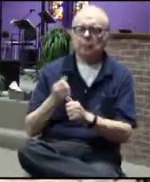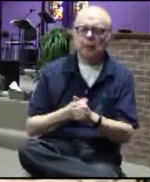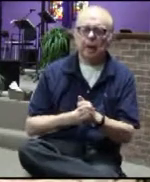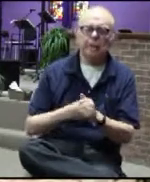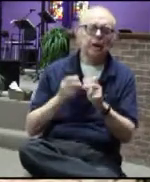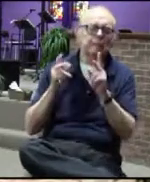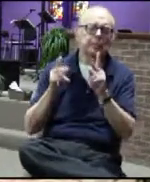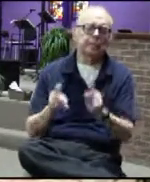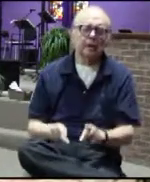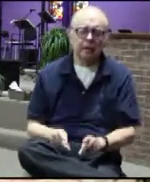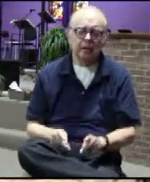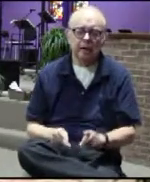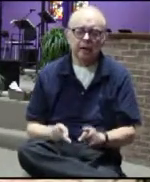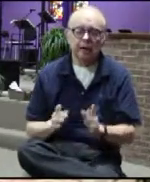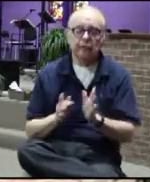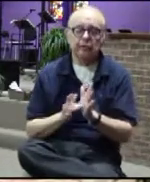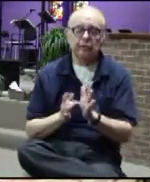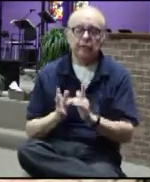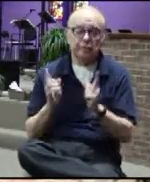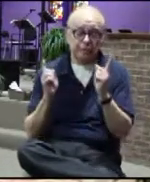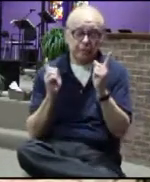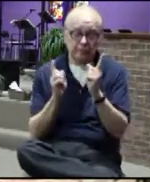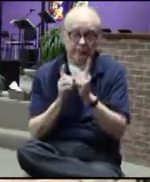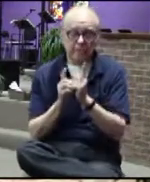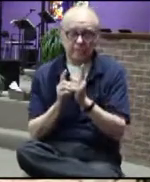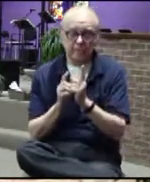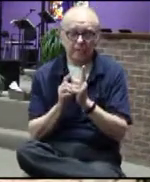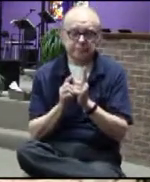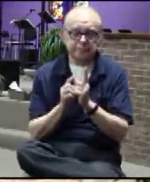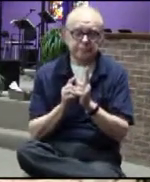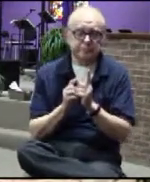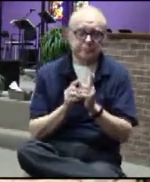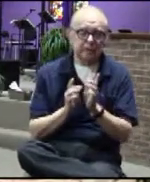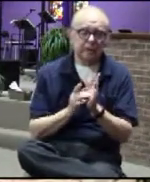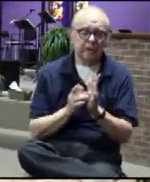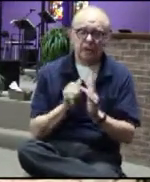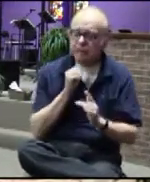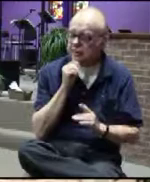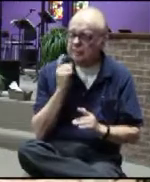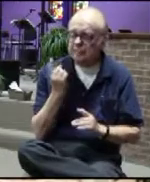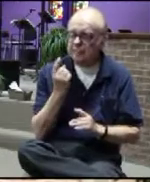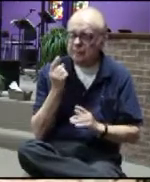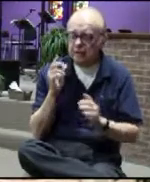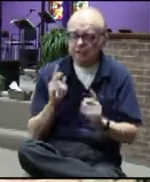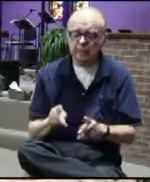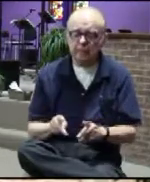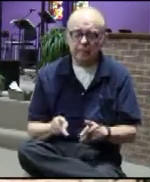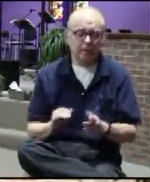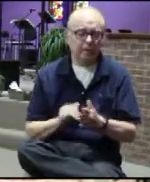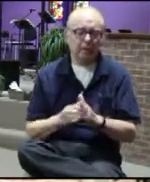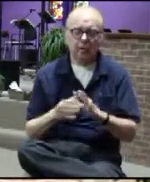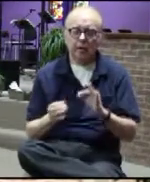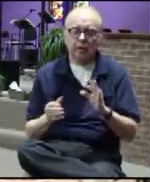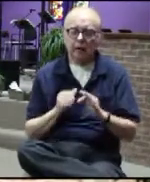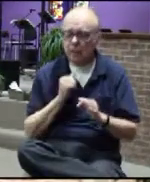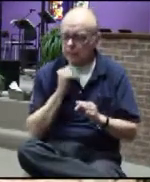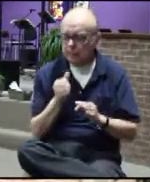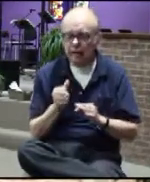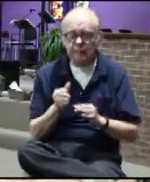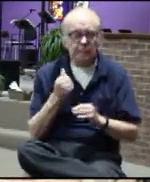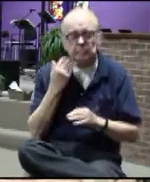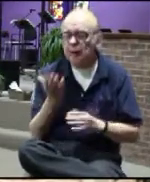person he met. He didn't single it out and say this story was not for the